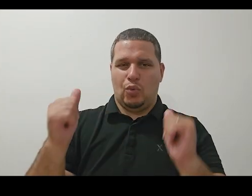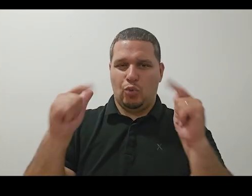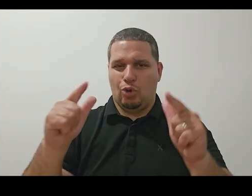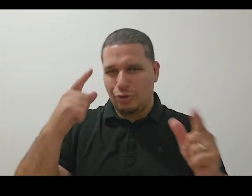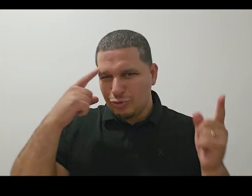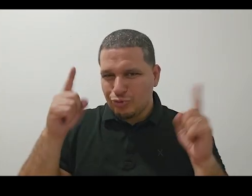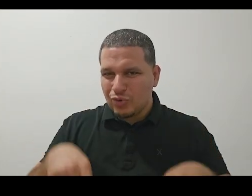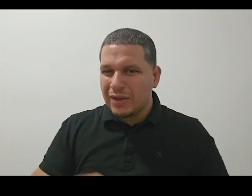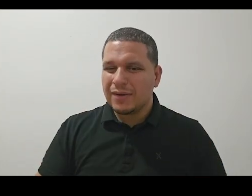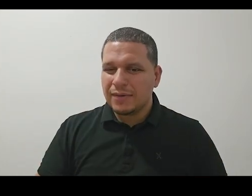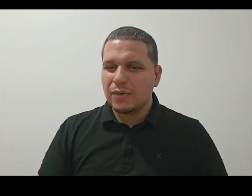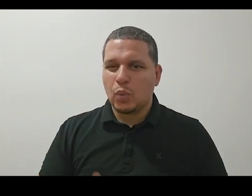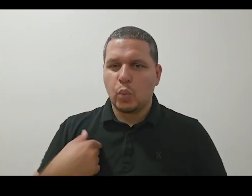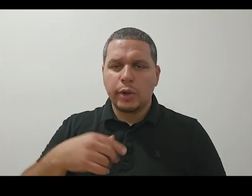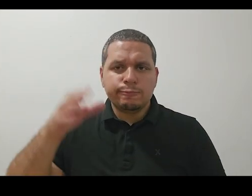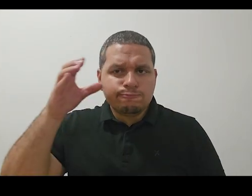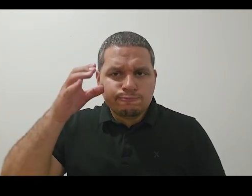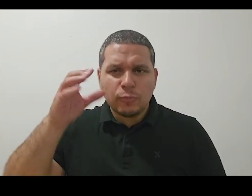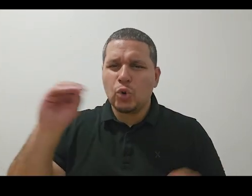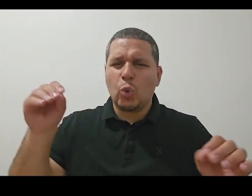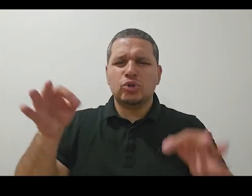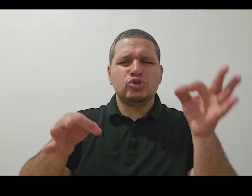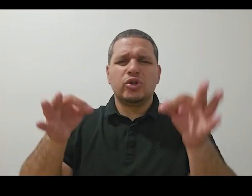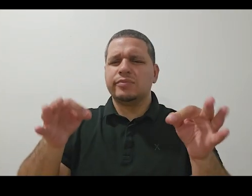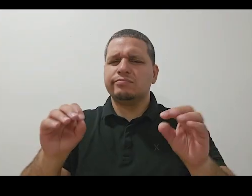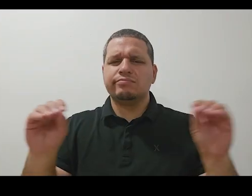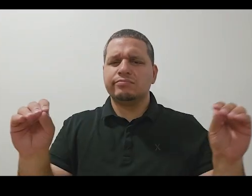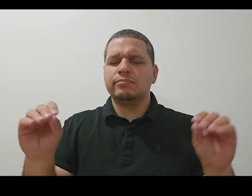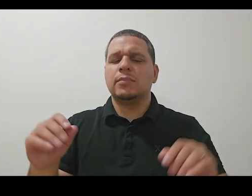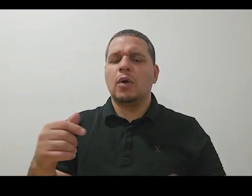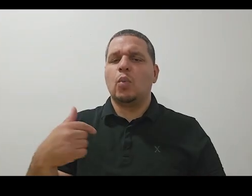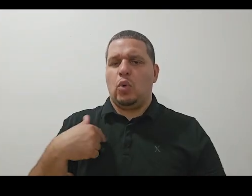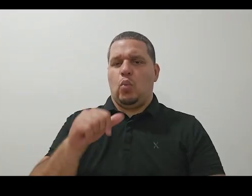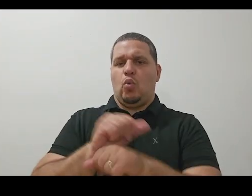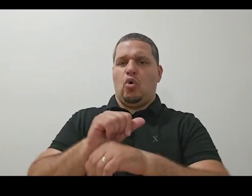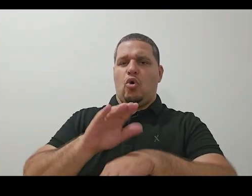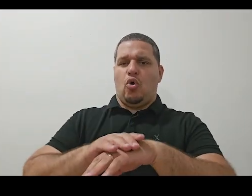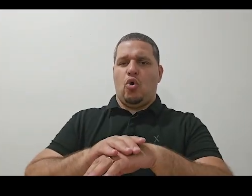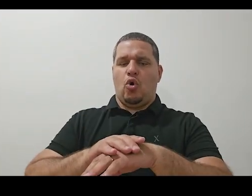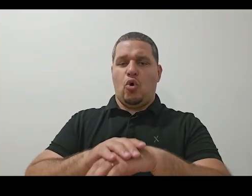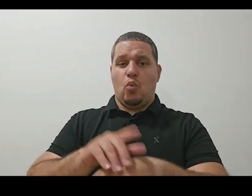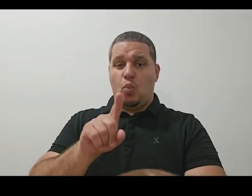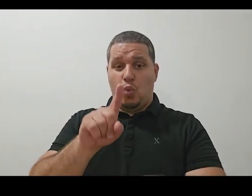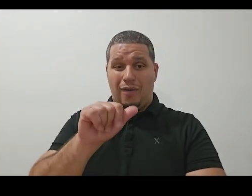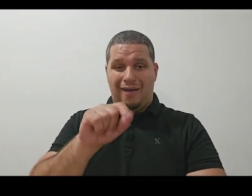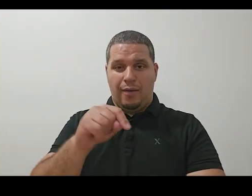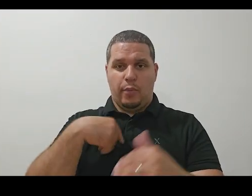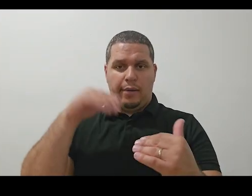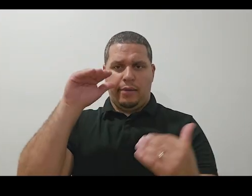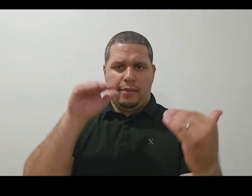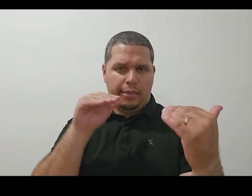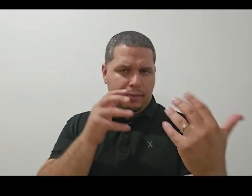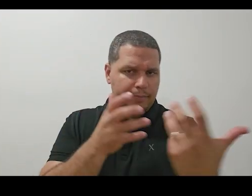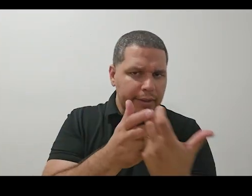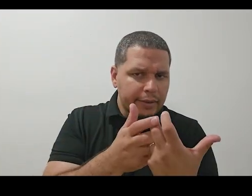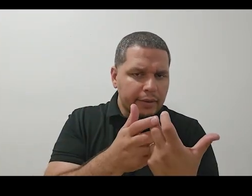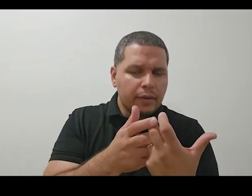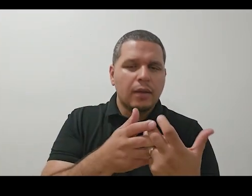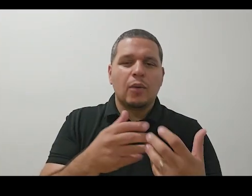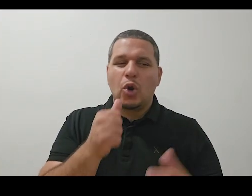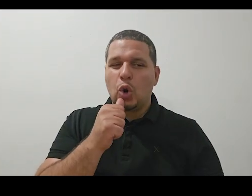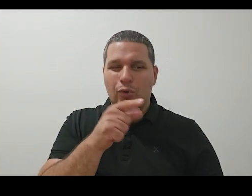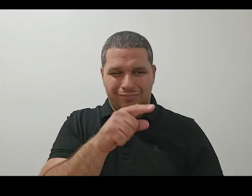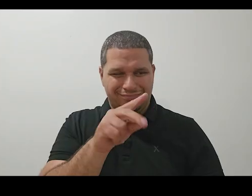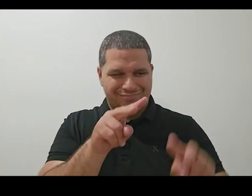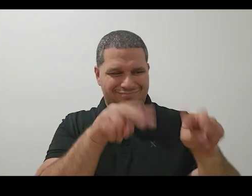as we both all agree that we listen with no judgment. We work on meeting people where they're at. We